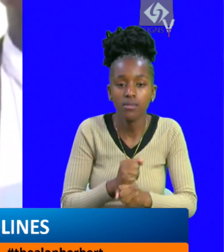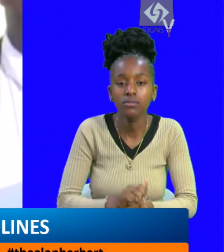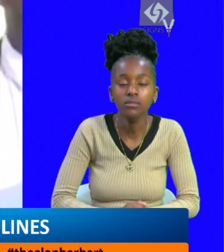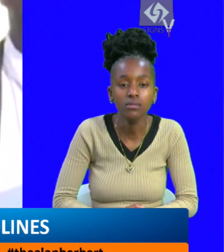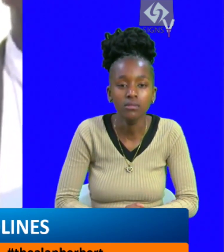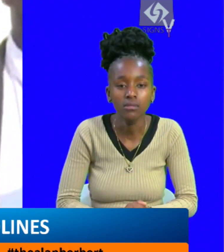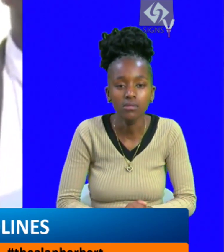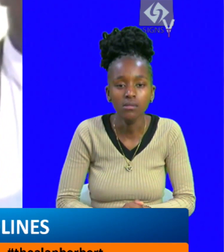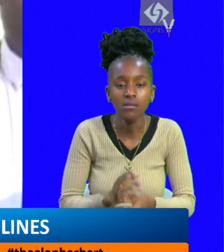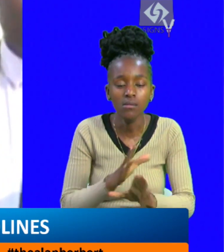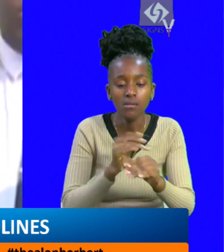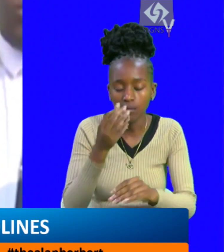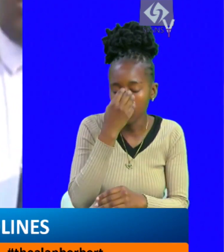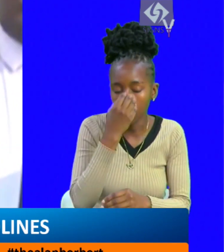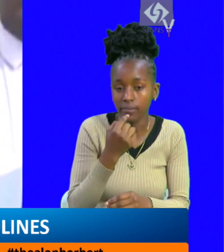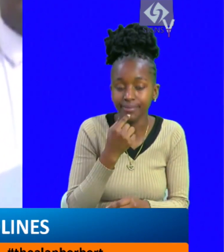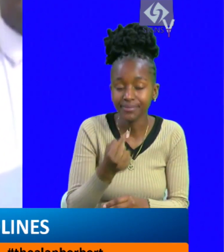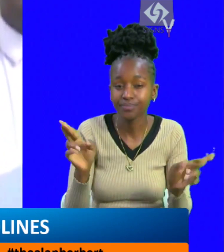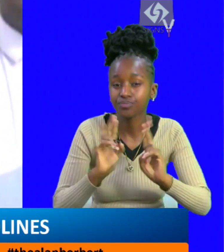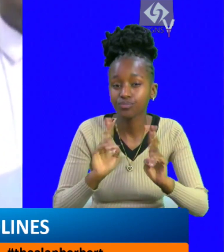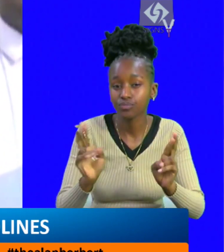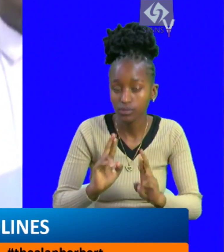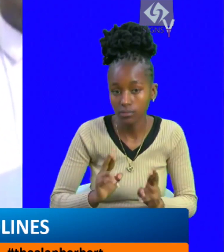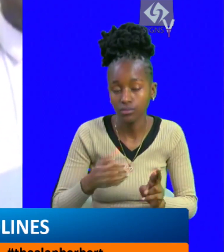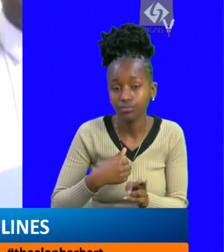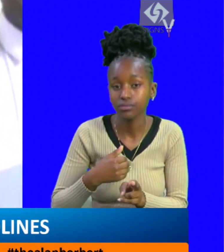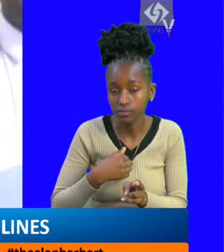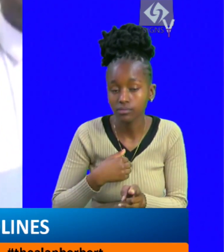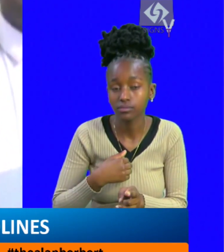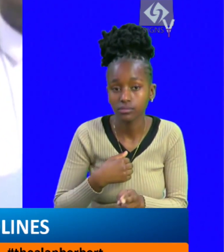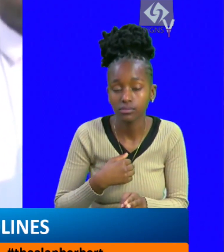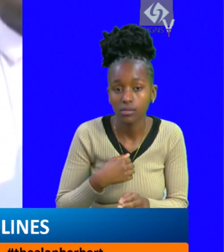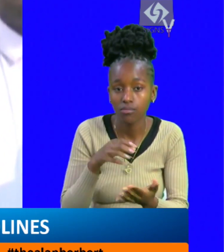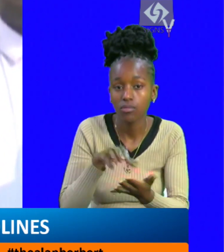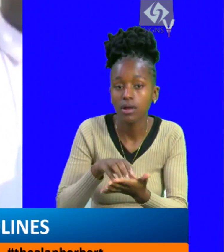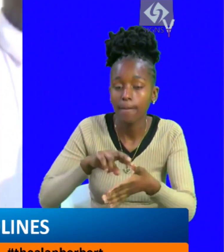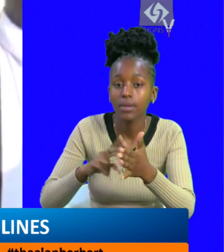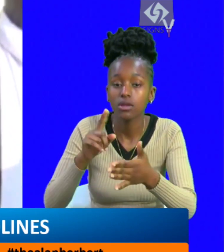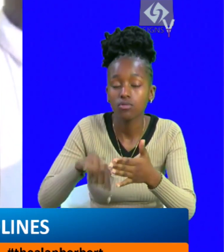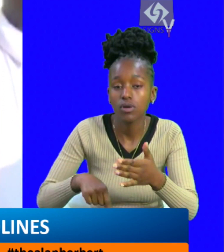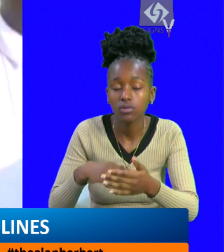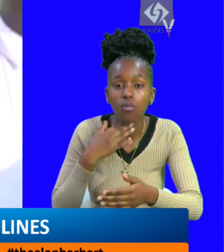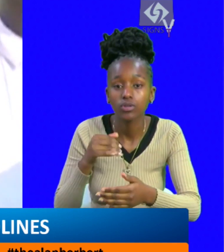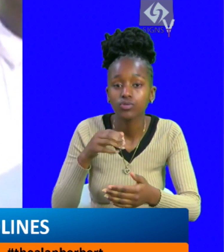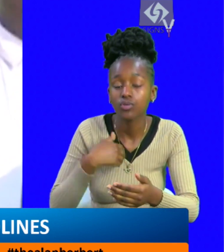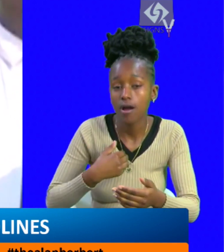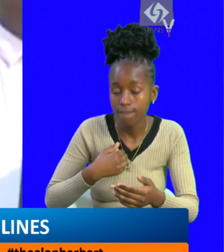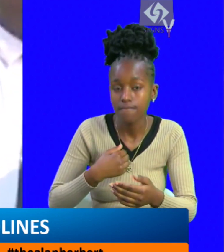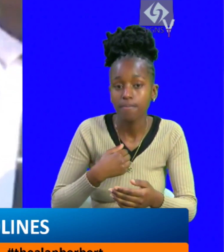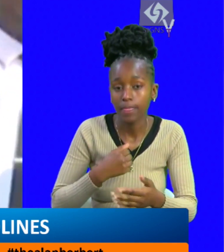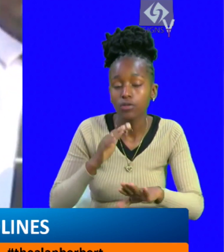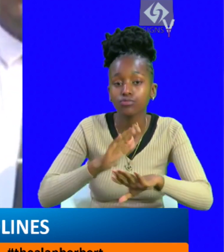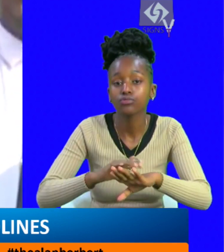power. Ukora na utapeli na anarchy anajaribu kuchukua power kwa njia ya backdoor, which we will not accept, and even